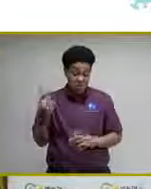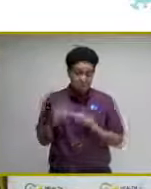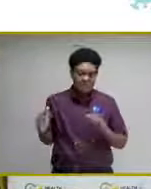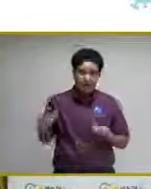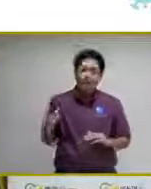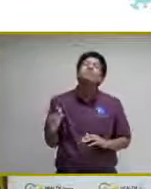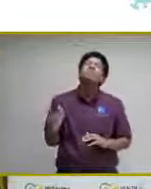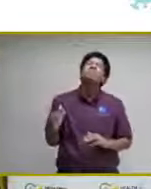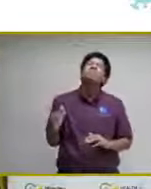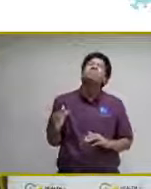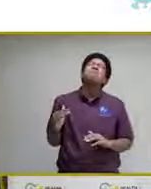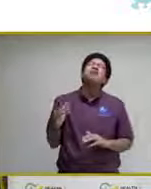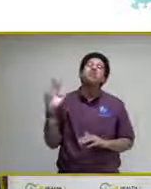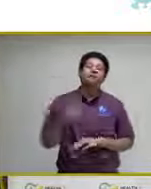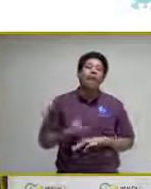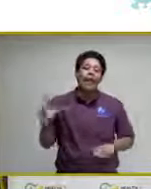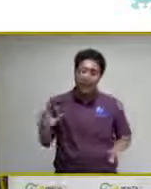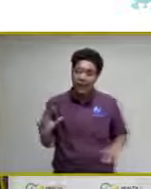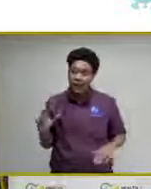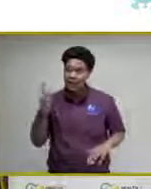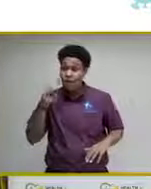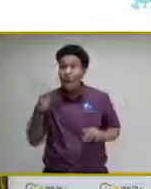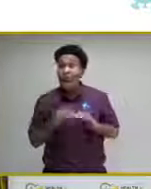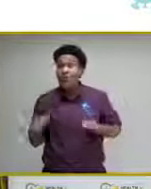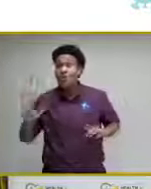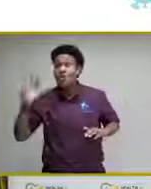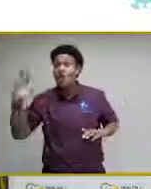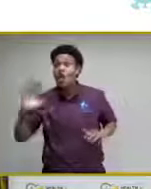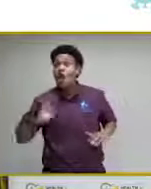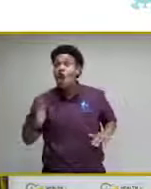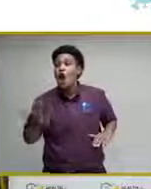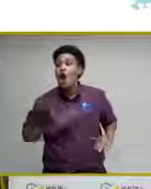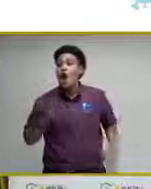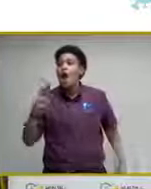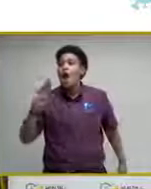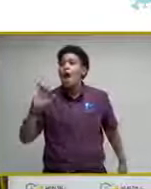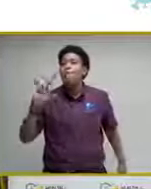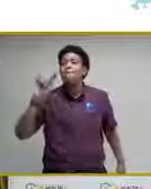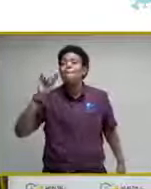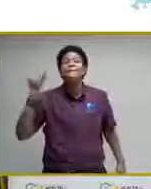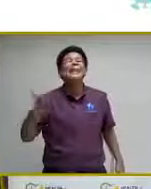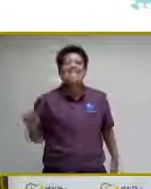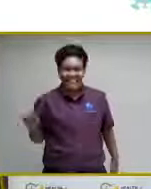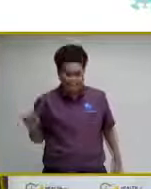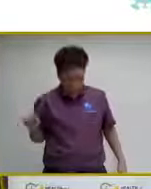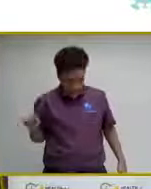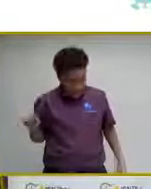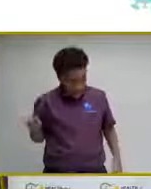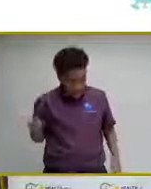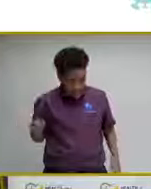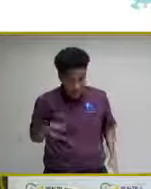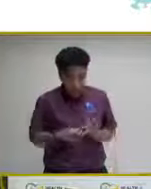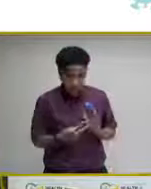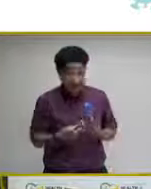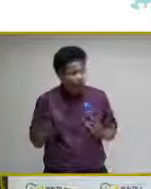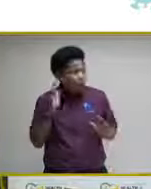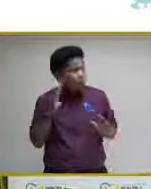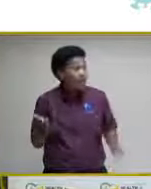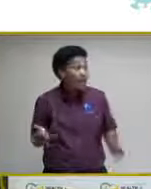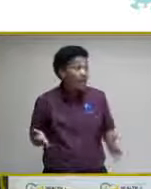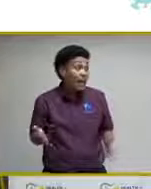However, for level 3, or what we call our blitz operation, we will now move to